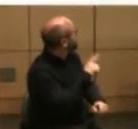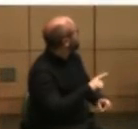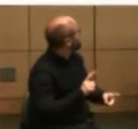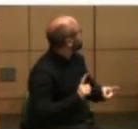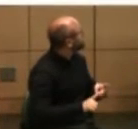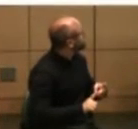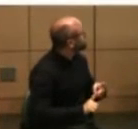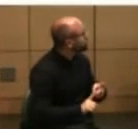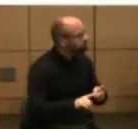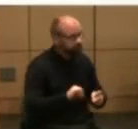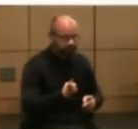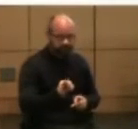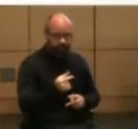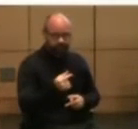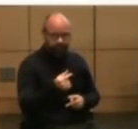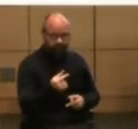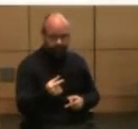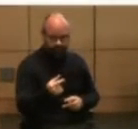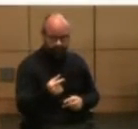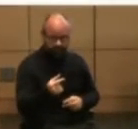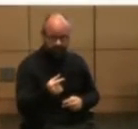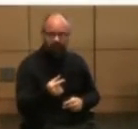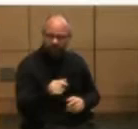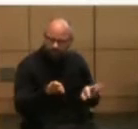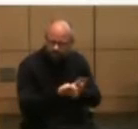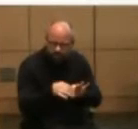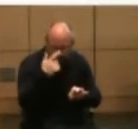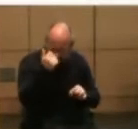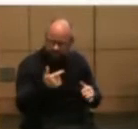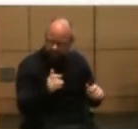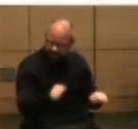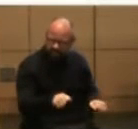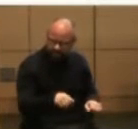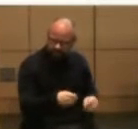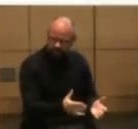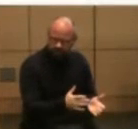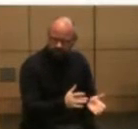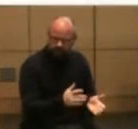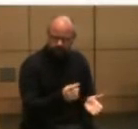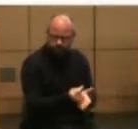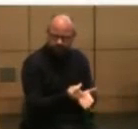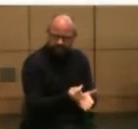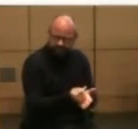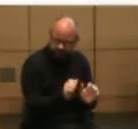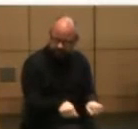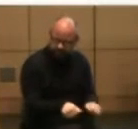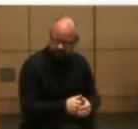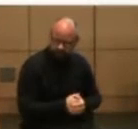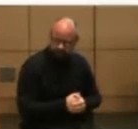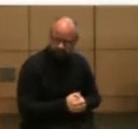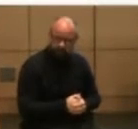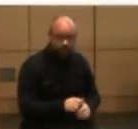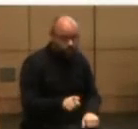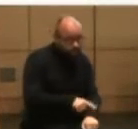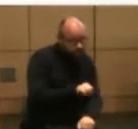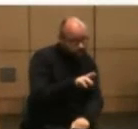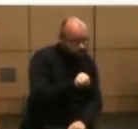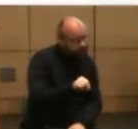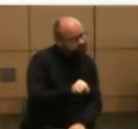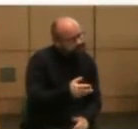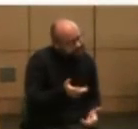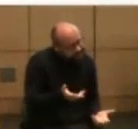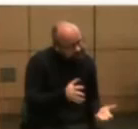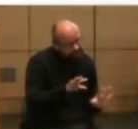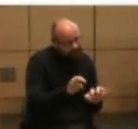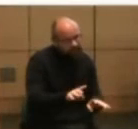reason why that's important is because we actually have treatment for it. It doesn't mean that it's something we can do long term. There's still a lot of research going